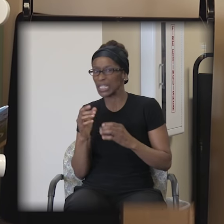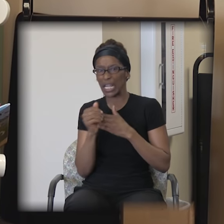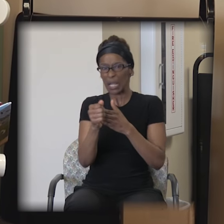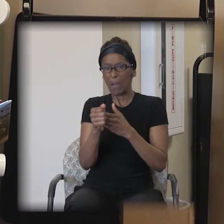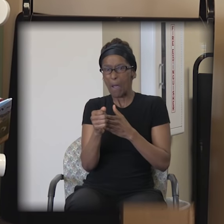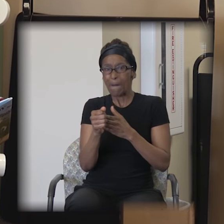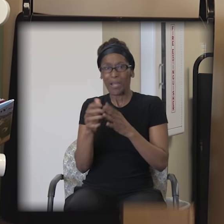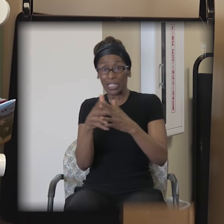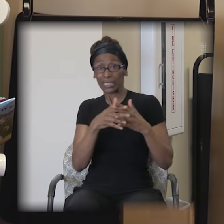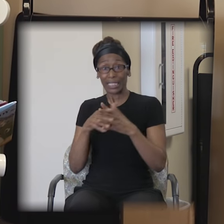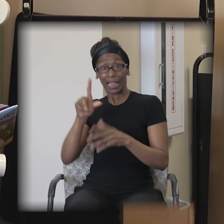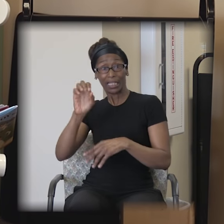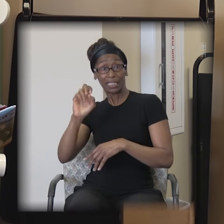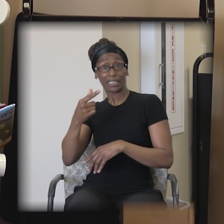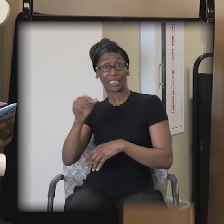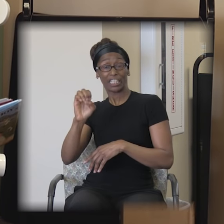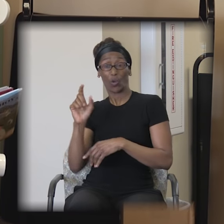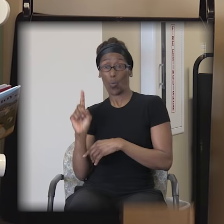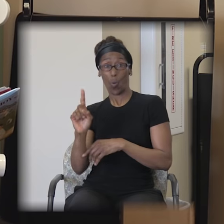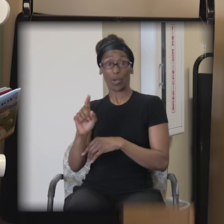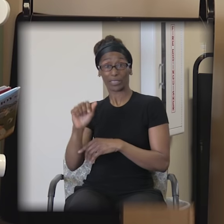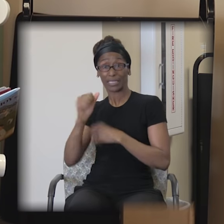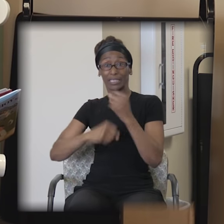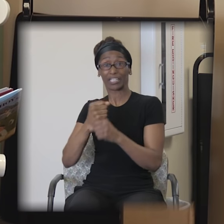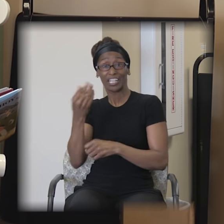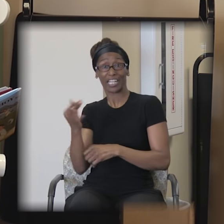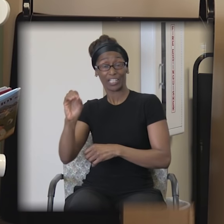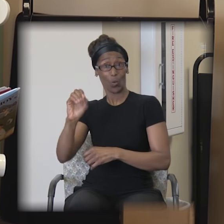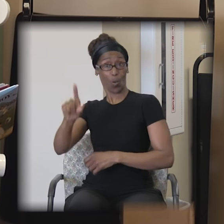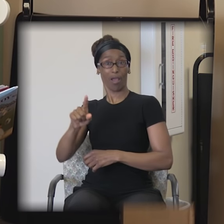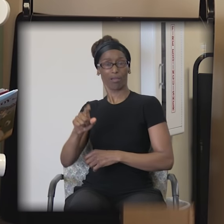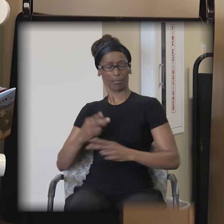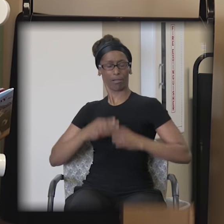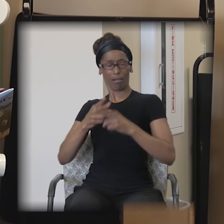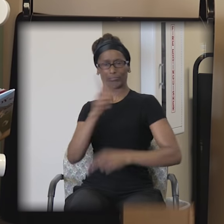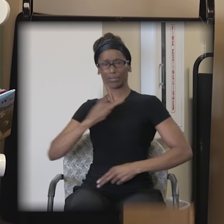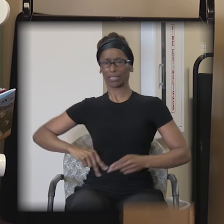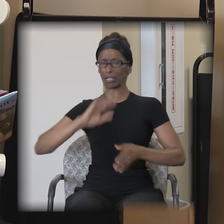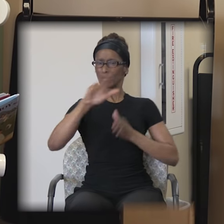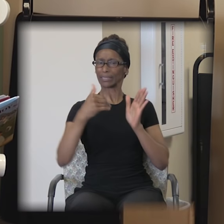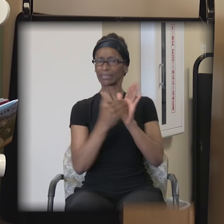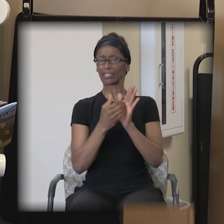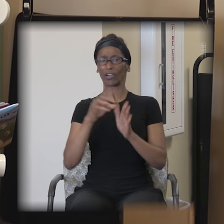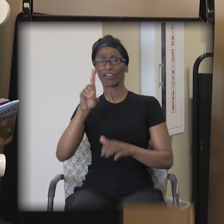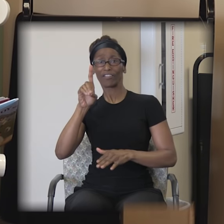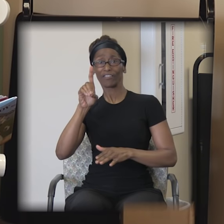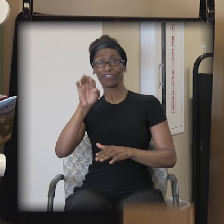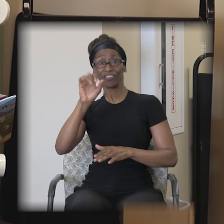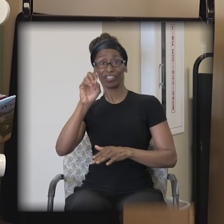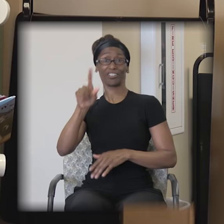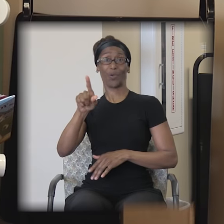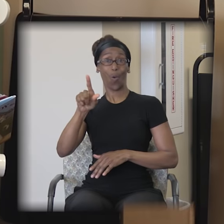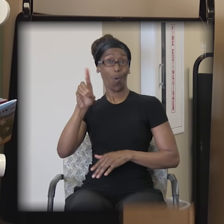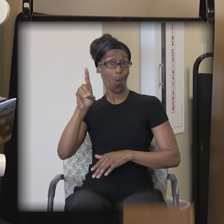1901. He was called the king of center field because for ten years he was ranked among the top five